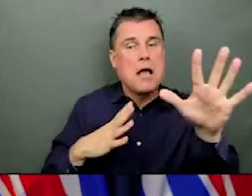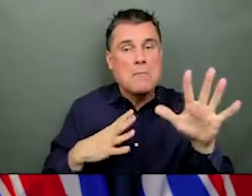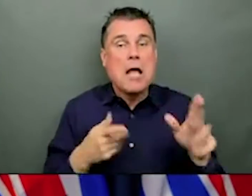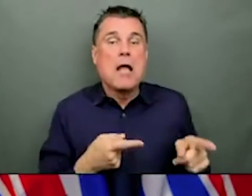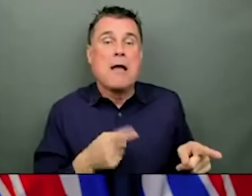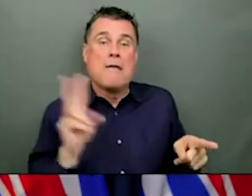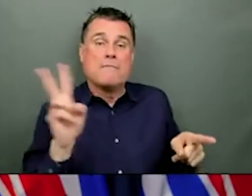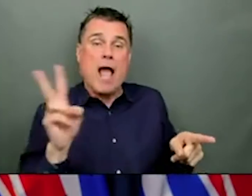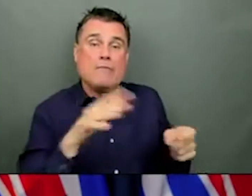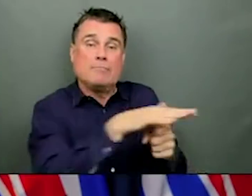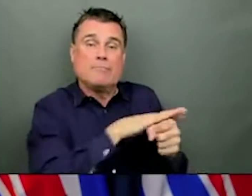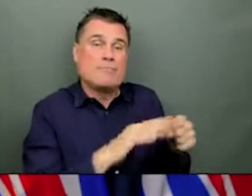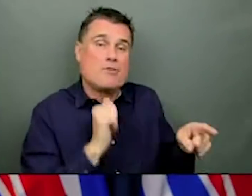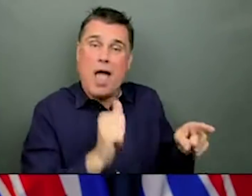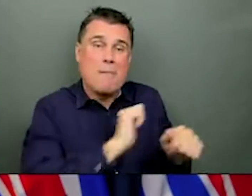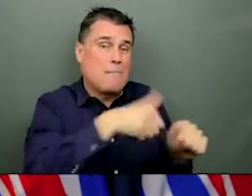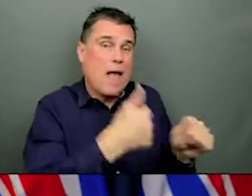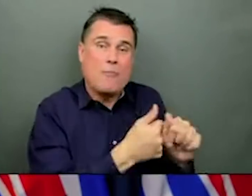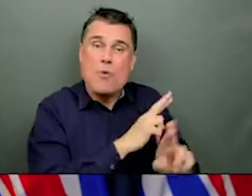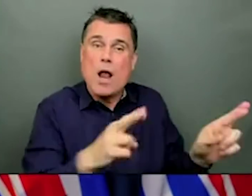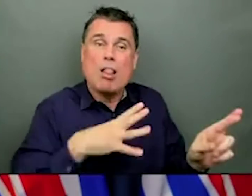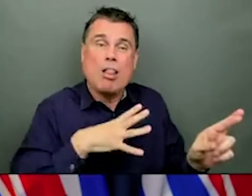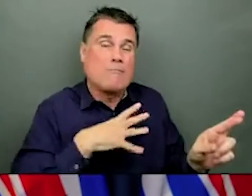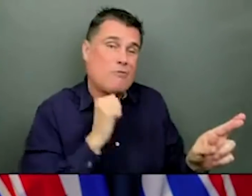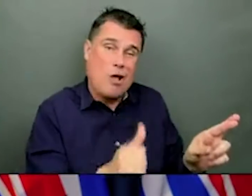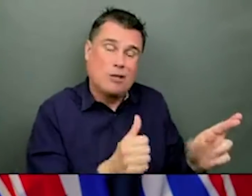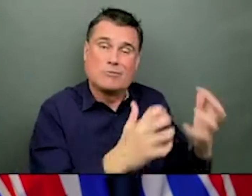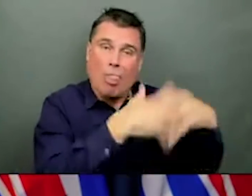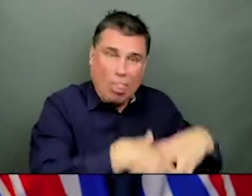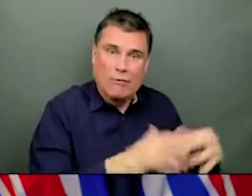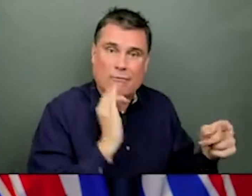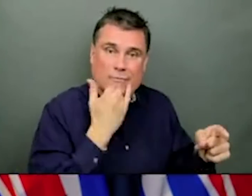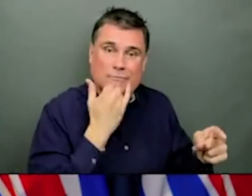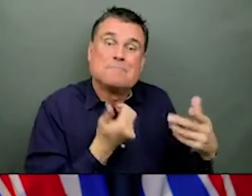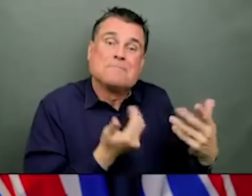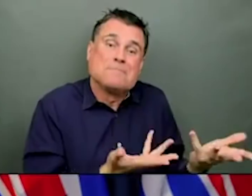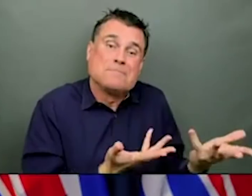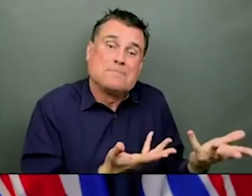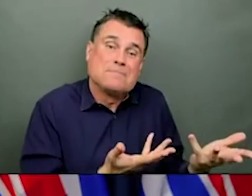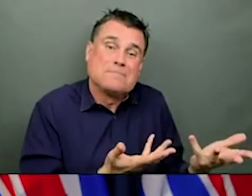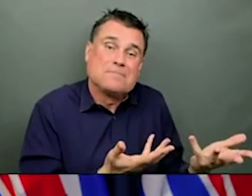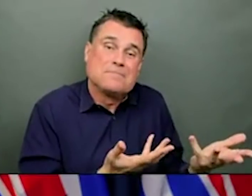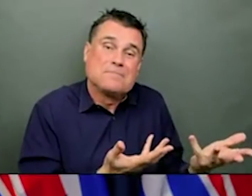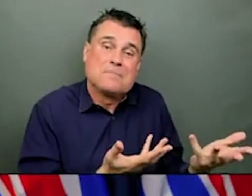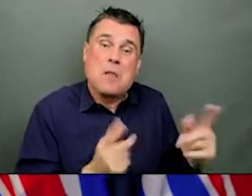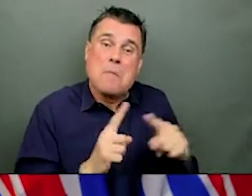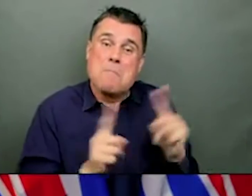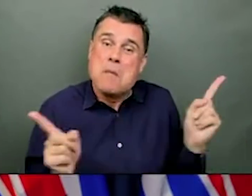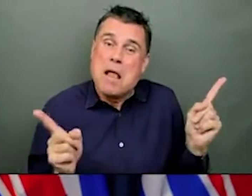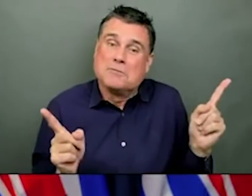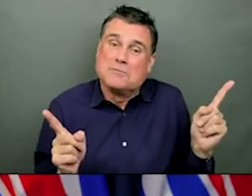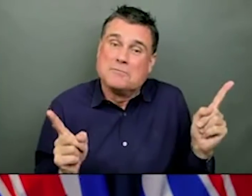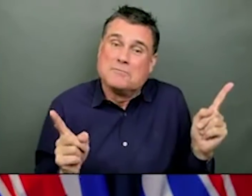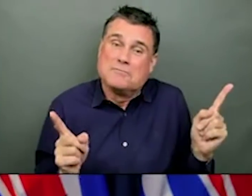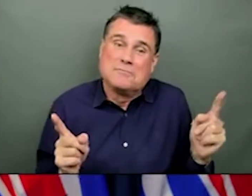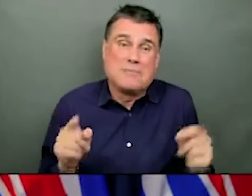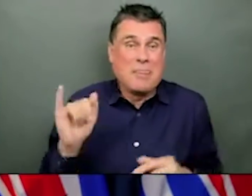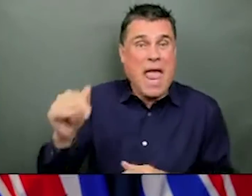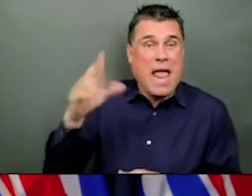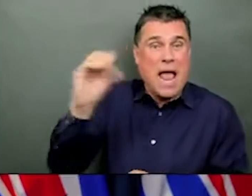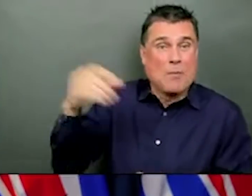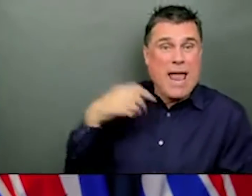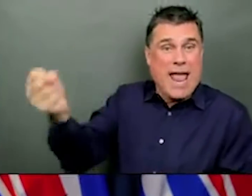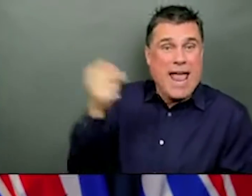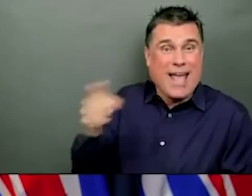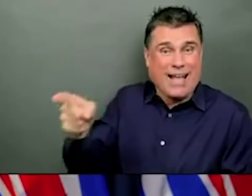highly regarded and respected contractor. We had every expectation that they would be able to meet the the conditions of their contract. They